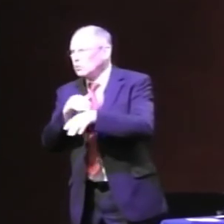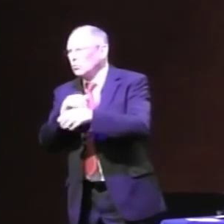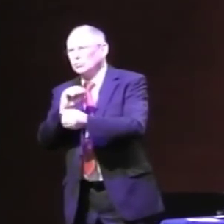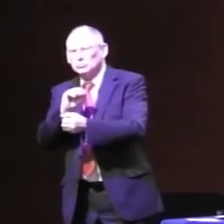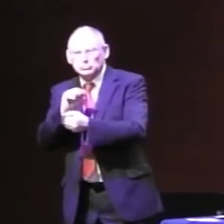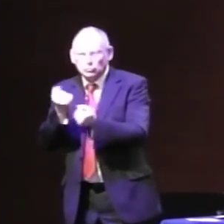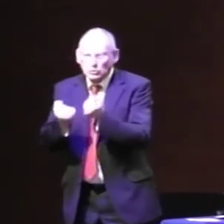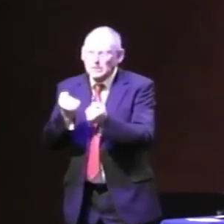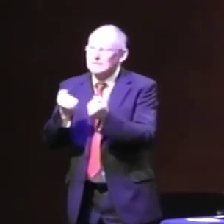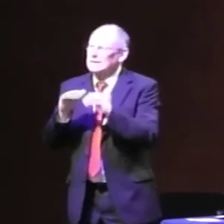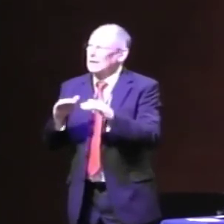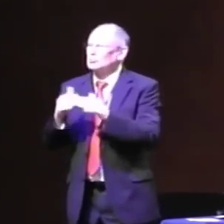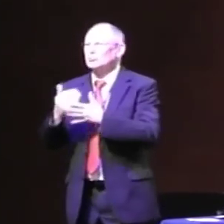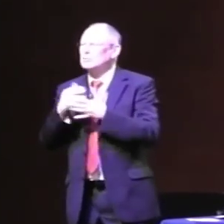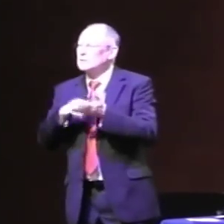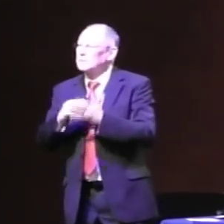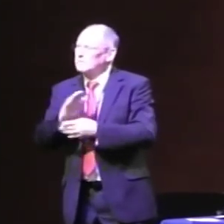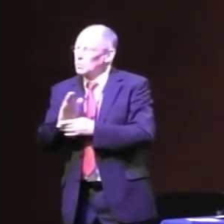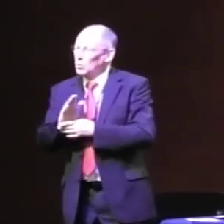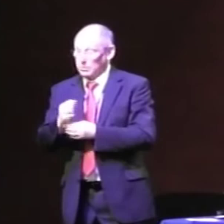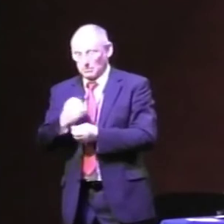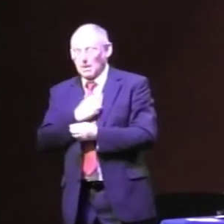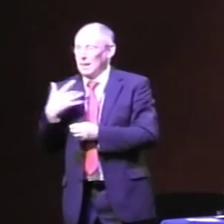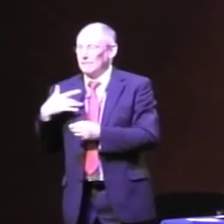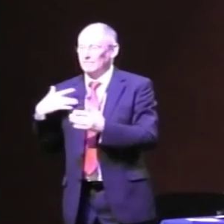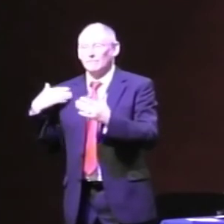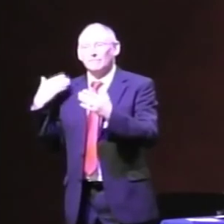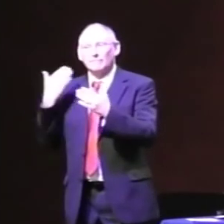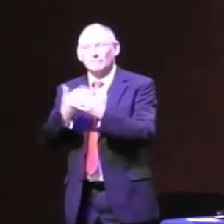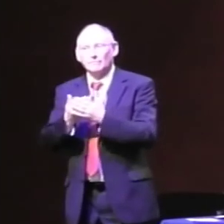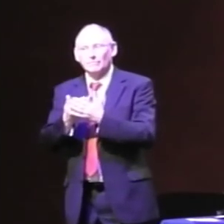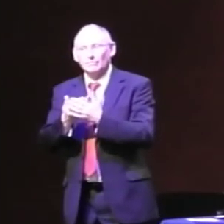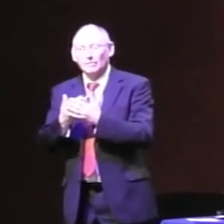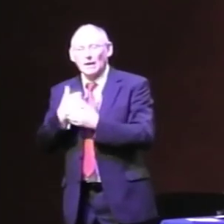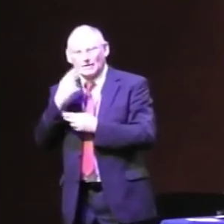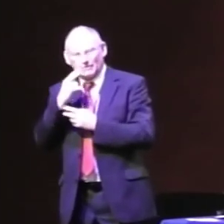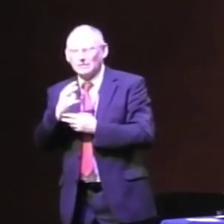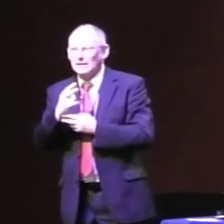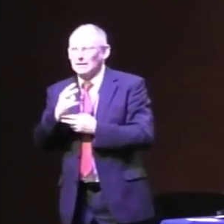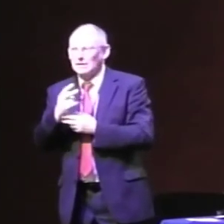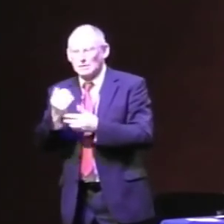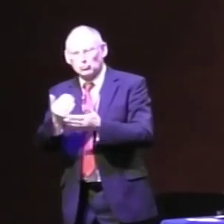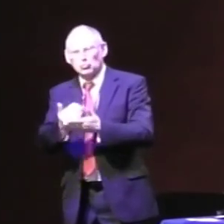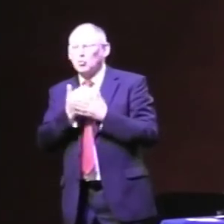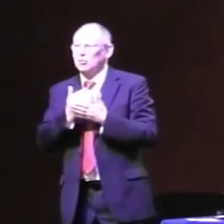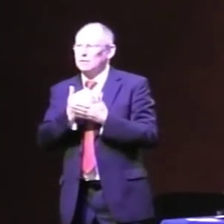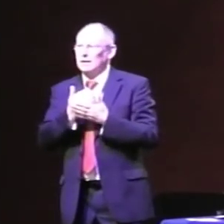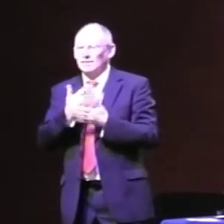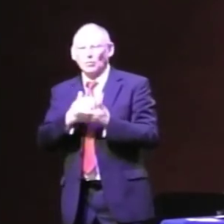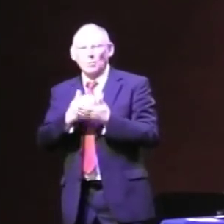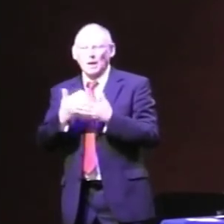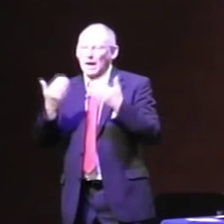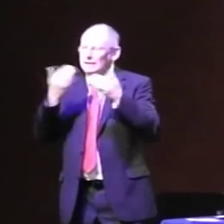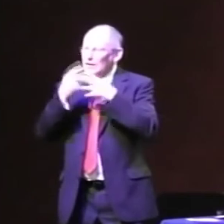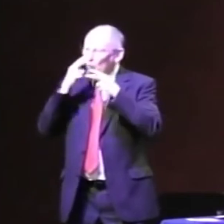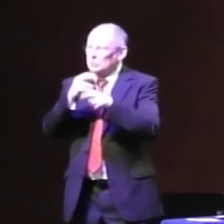system. Congress, over my life, I've seen security move from a night watchman job,